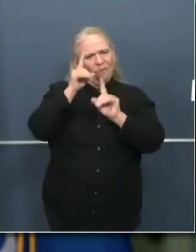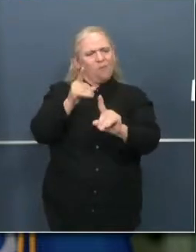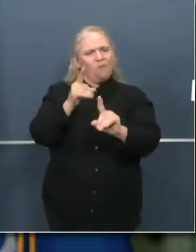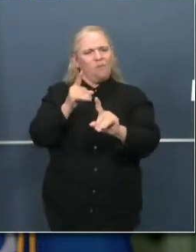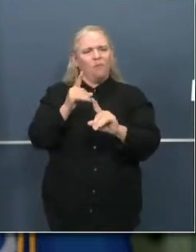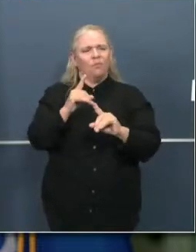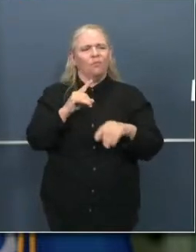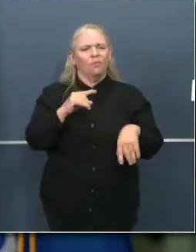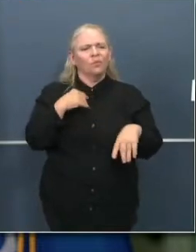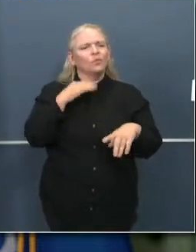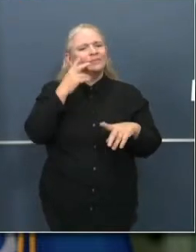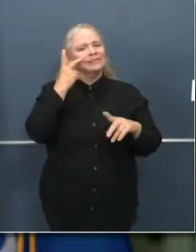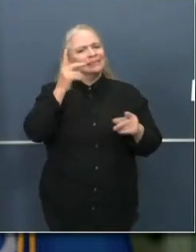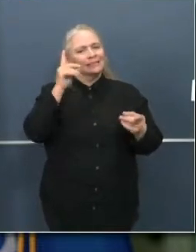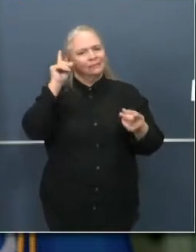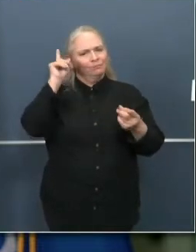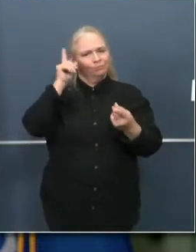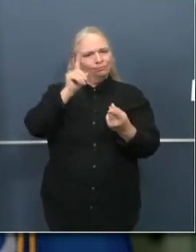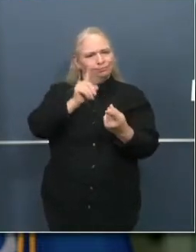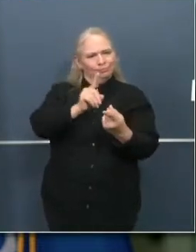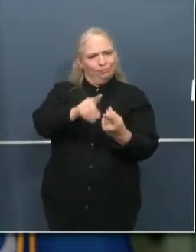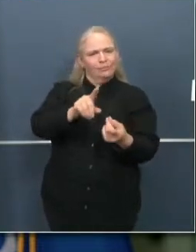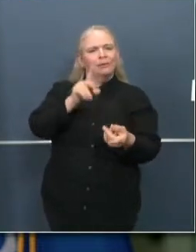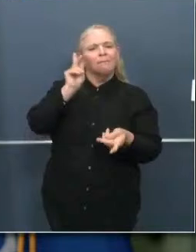Bluth, Kaiser Health News.